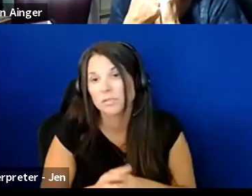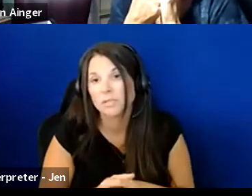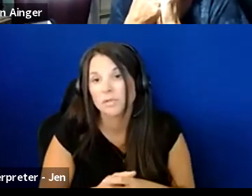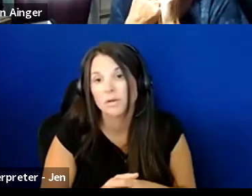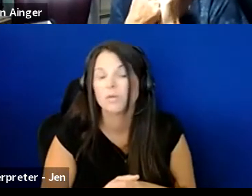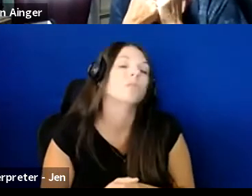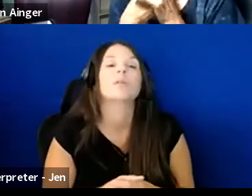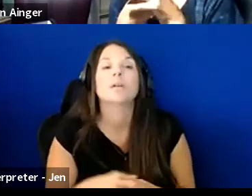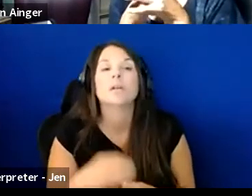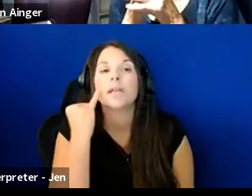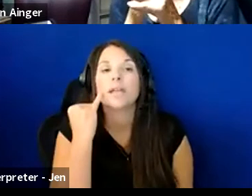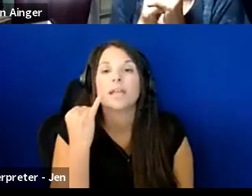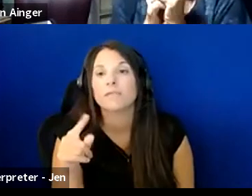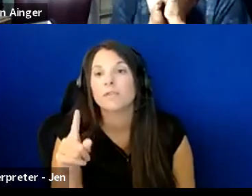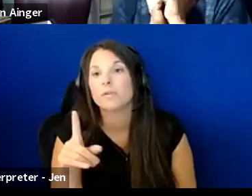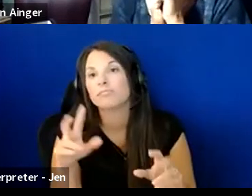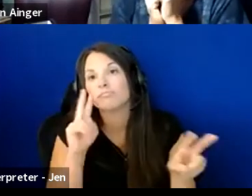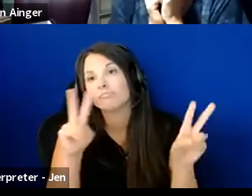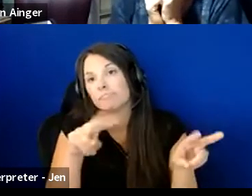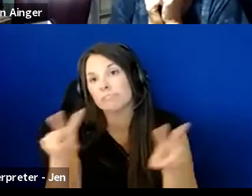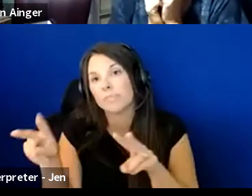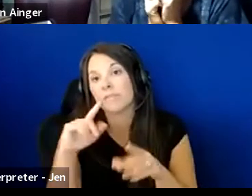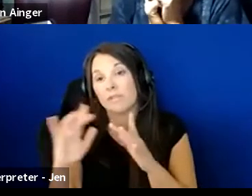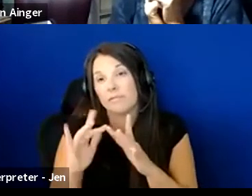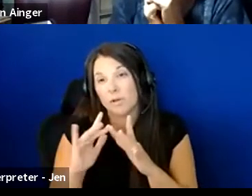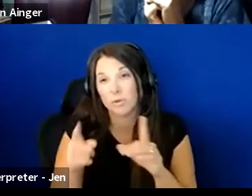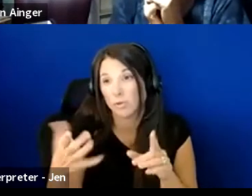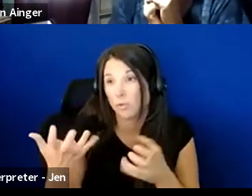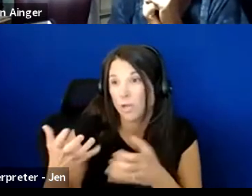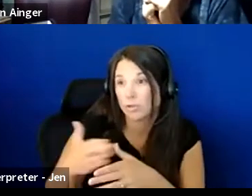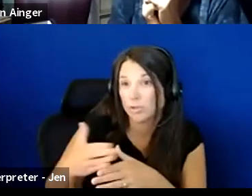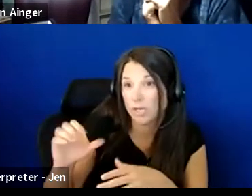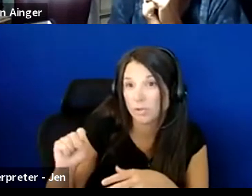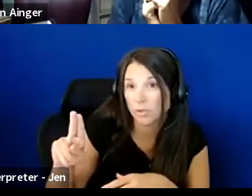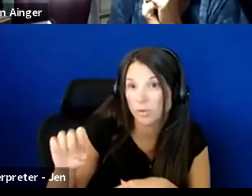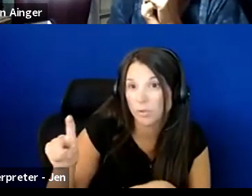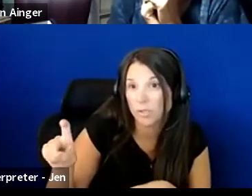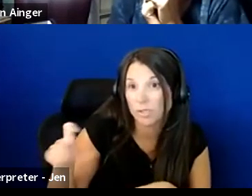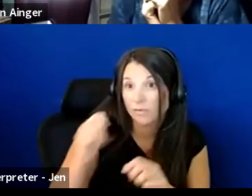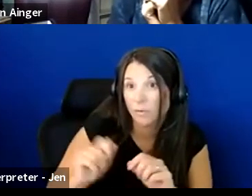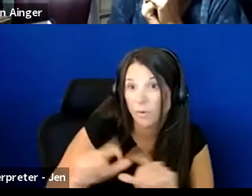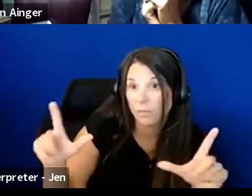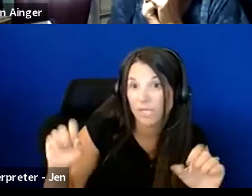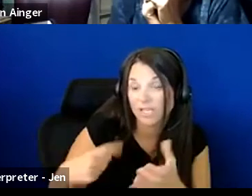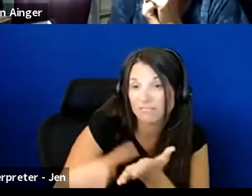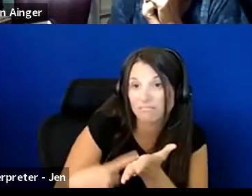the virtual hub for faculty, in fact, Sue, do you want to share that? If you open up that page, I can talk about it.